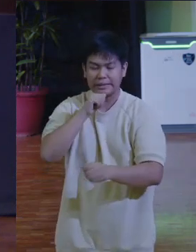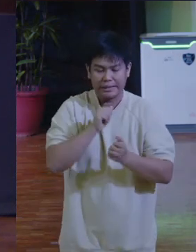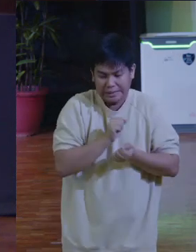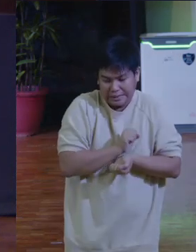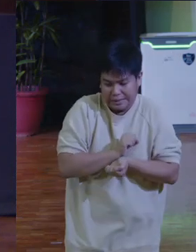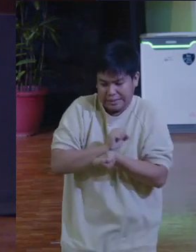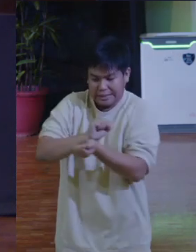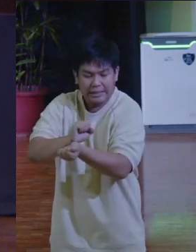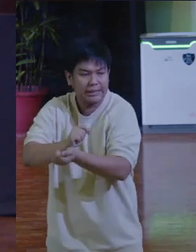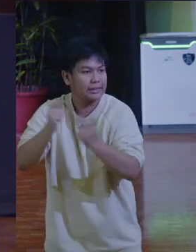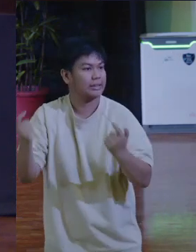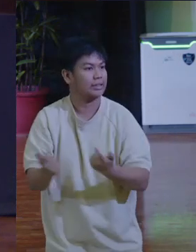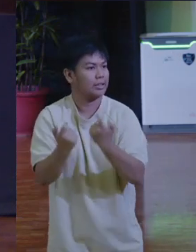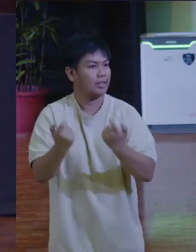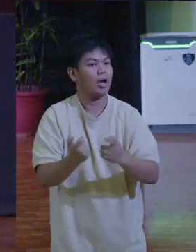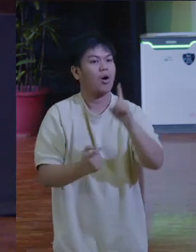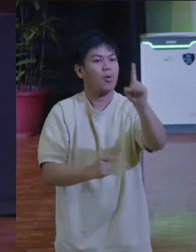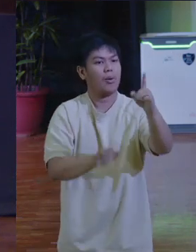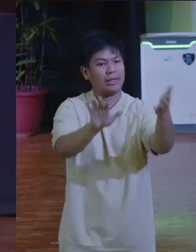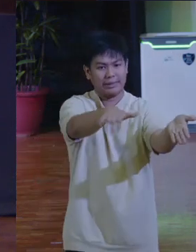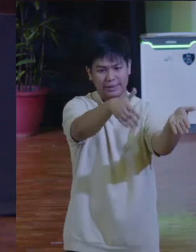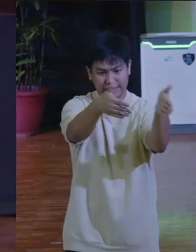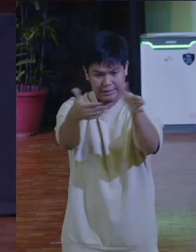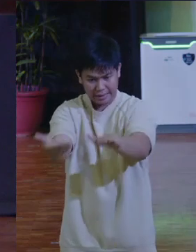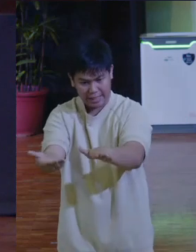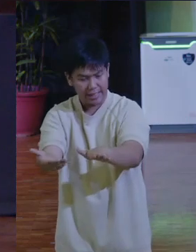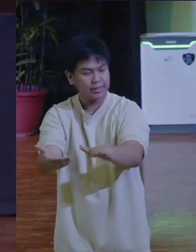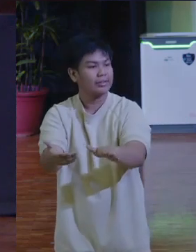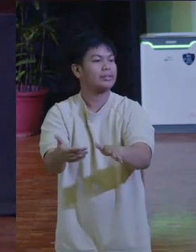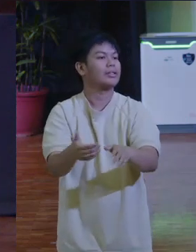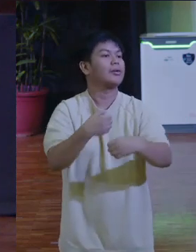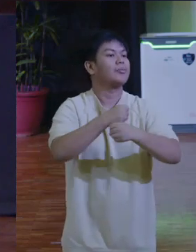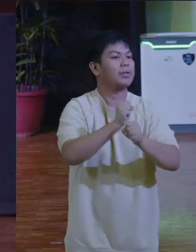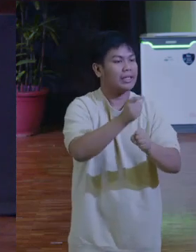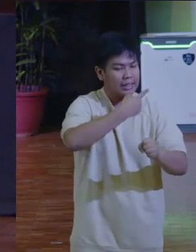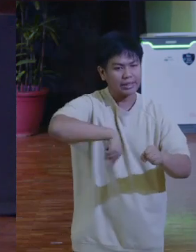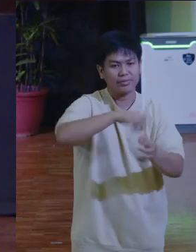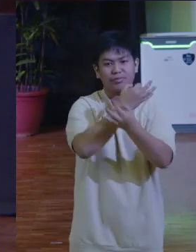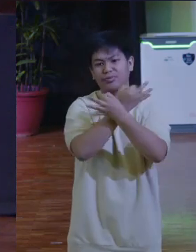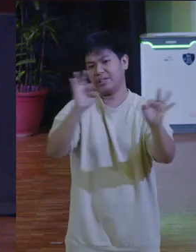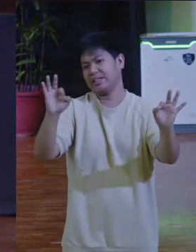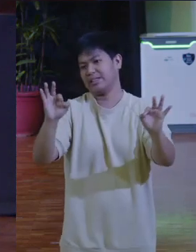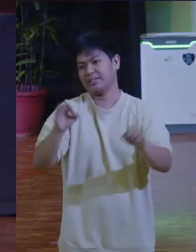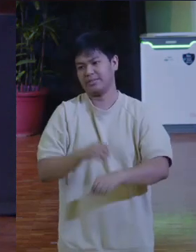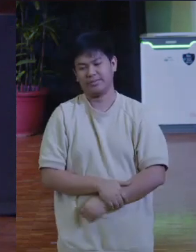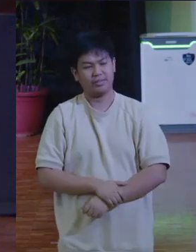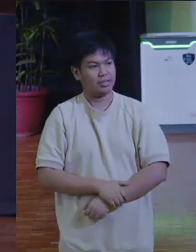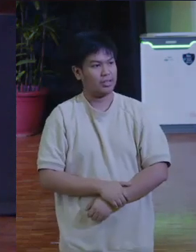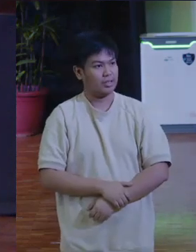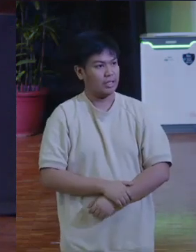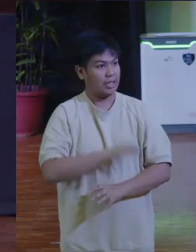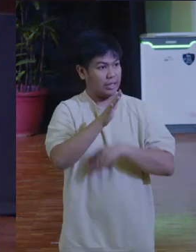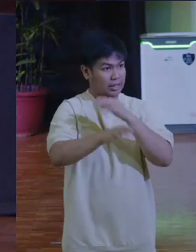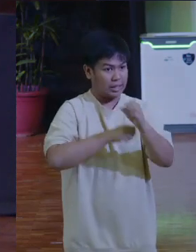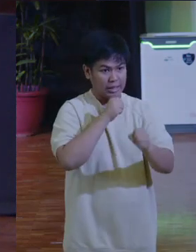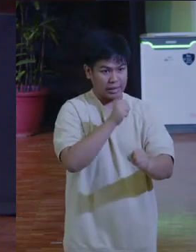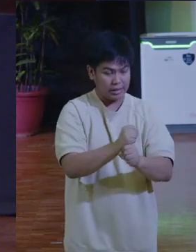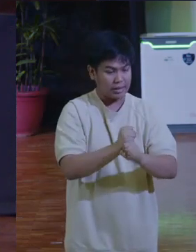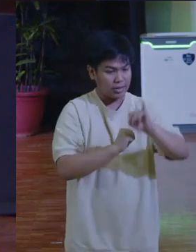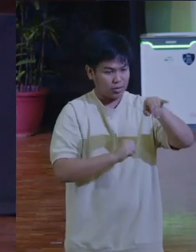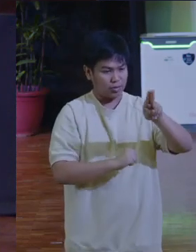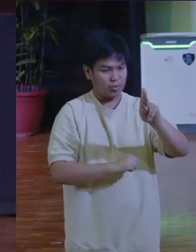to sin. For one who has died has been set free from sin. So sa atin, ang year of the Jubilee, si